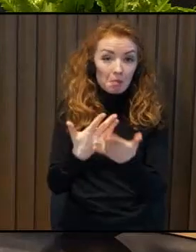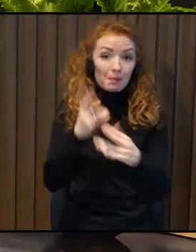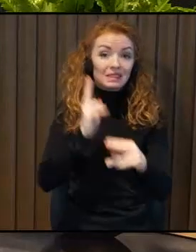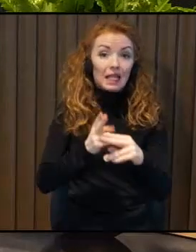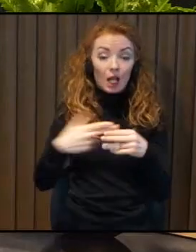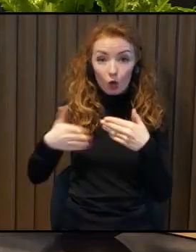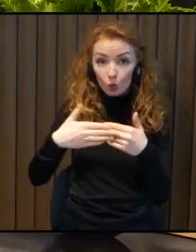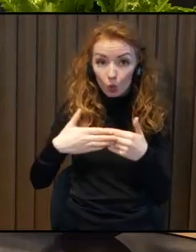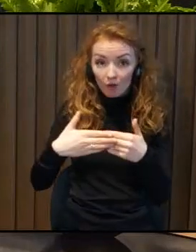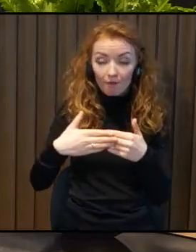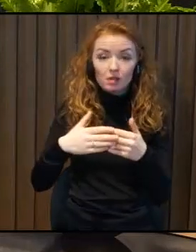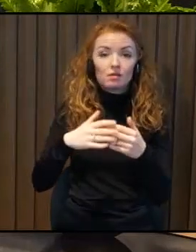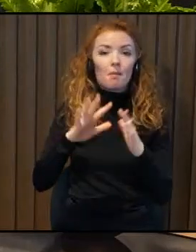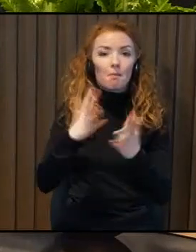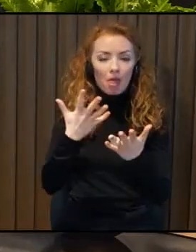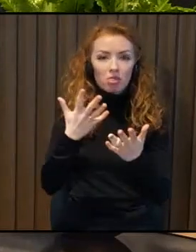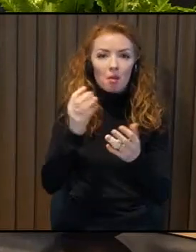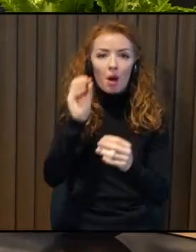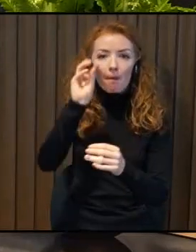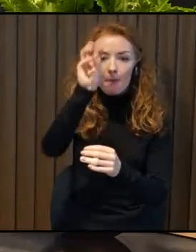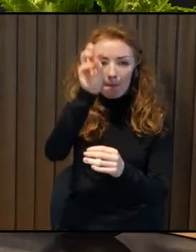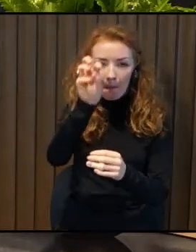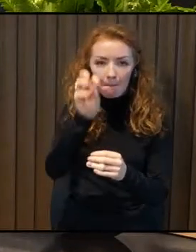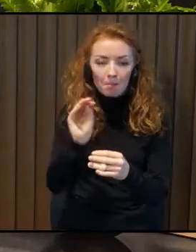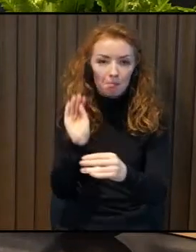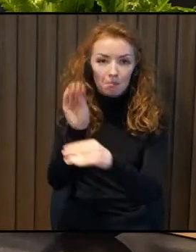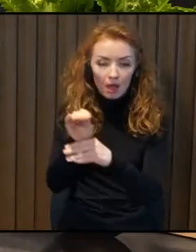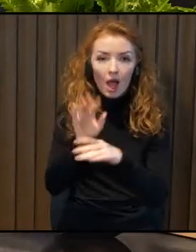are applying universal